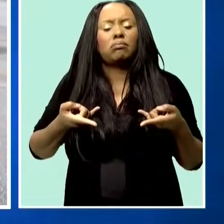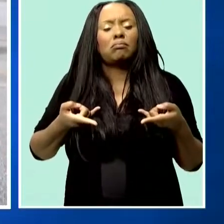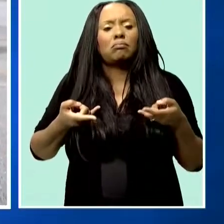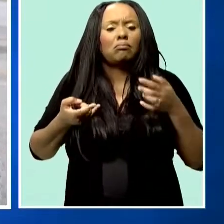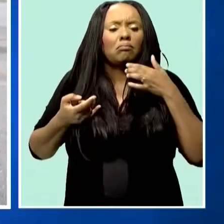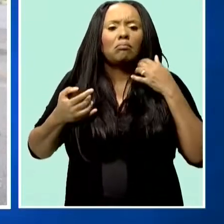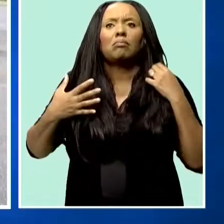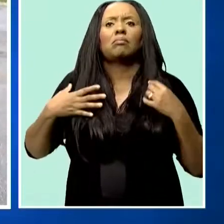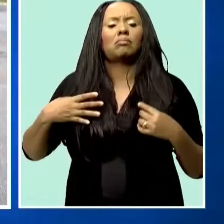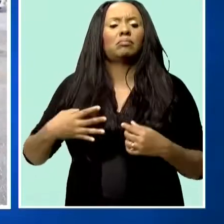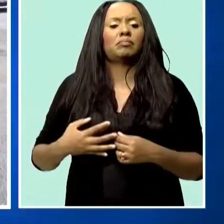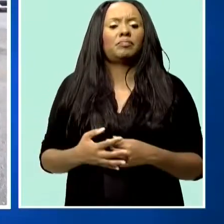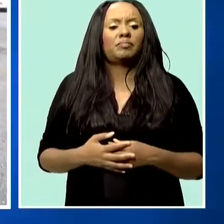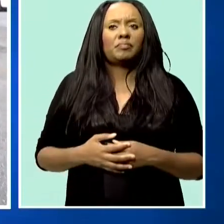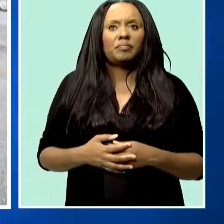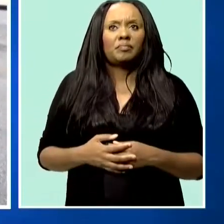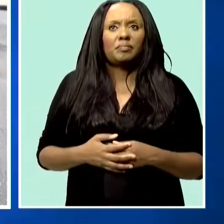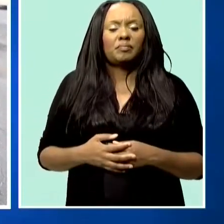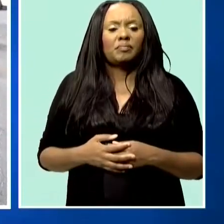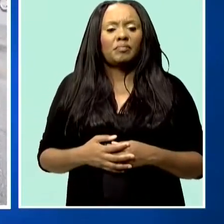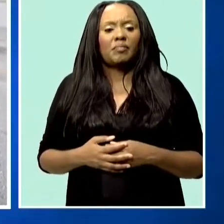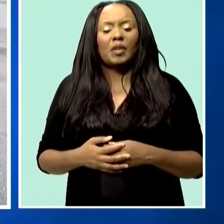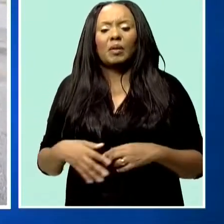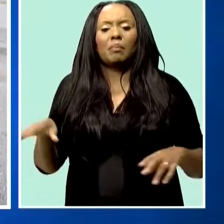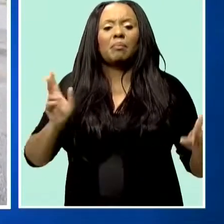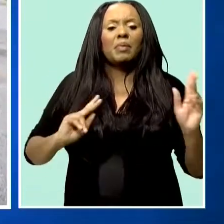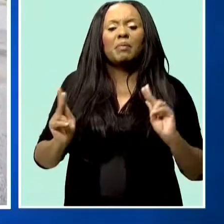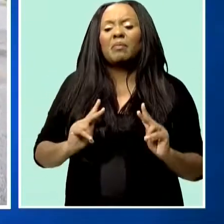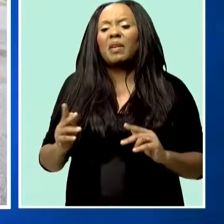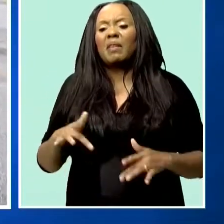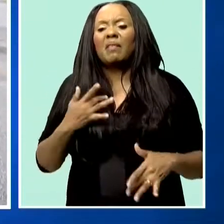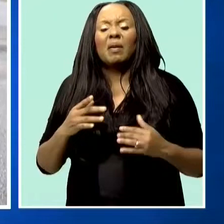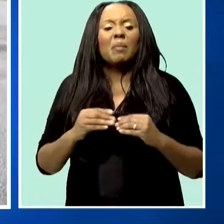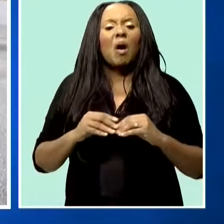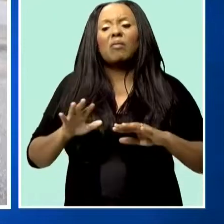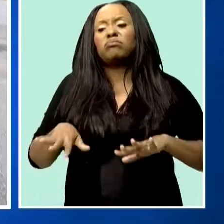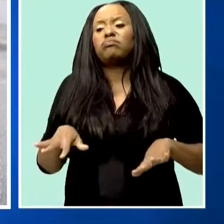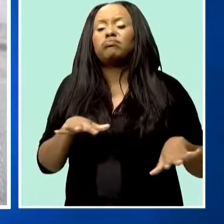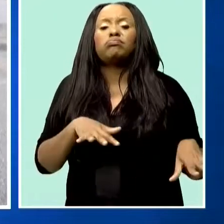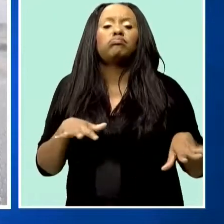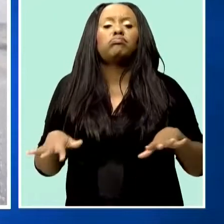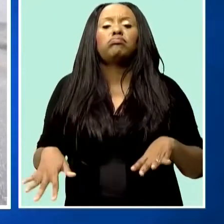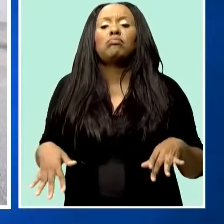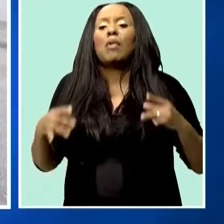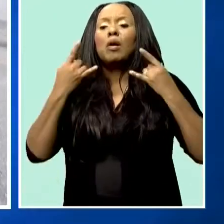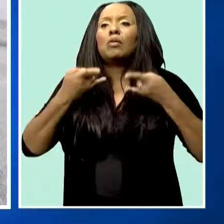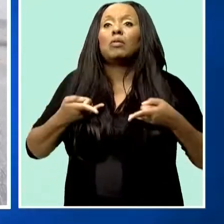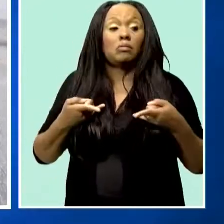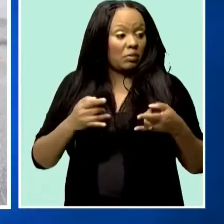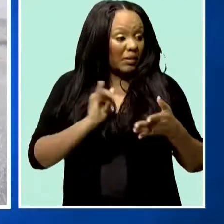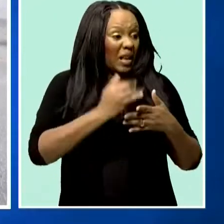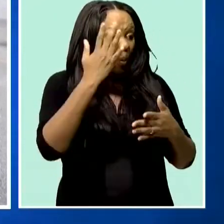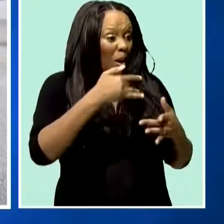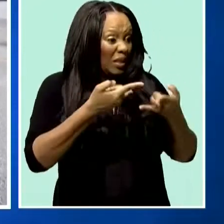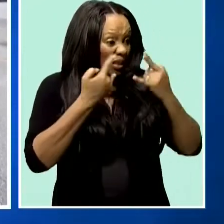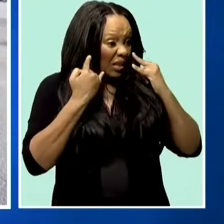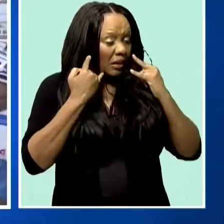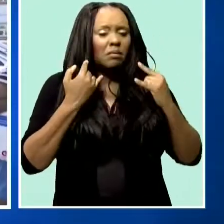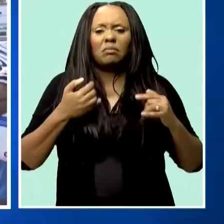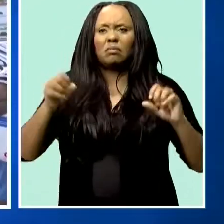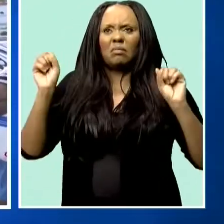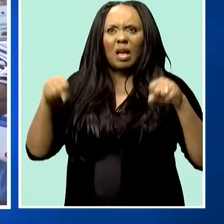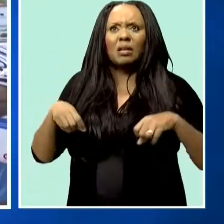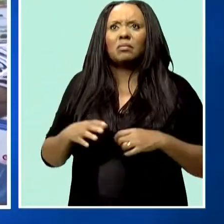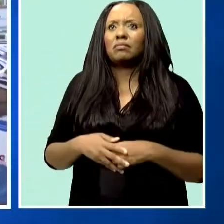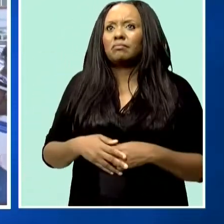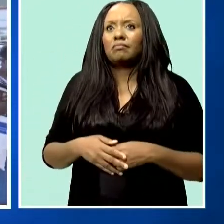Because, you know, as you get too relaxed, then things start all back up over again. So that's why you're still wearing yours? Yes, of course. I'm